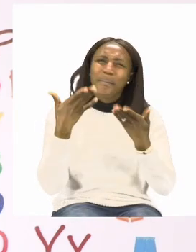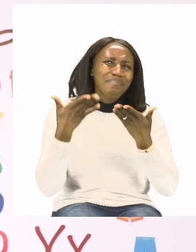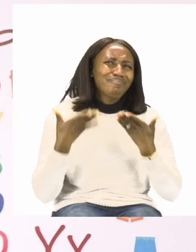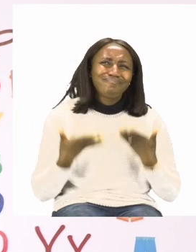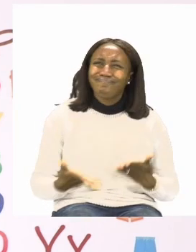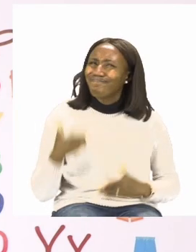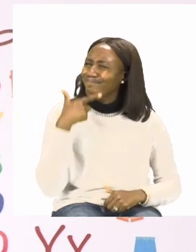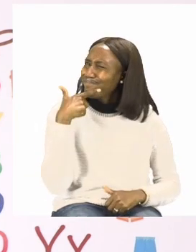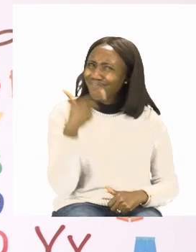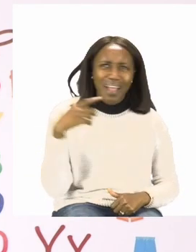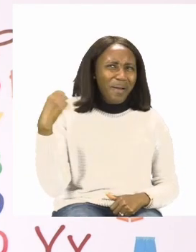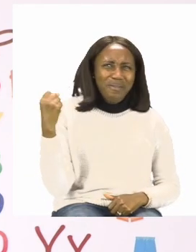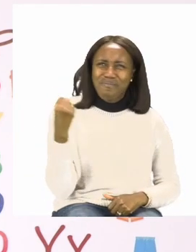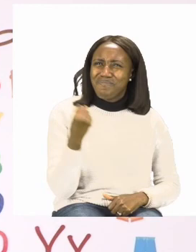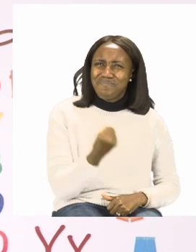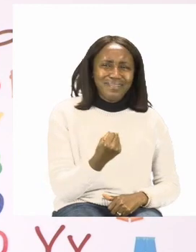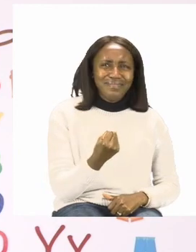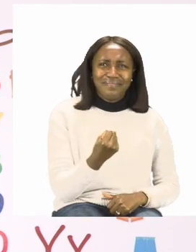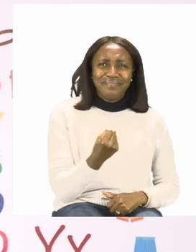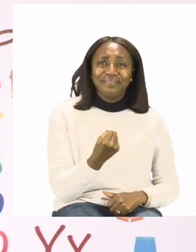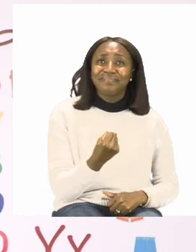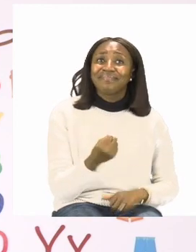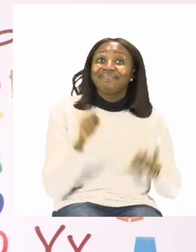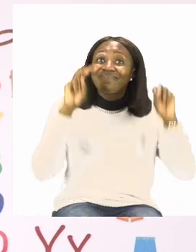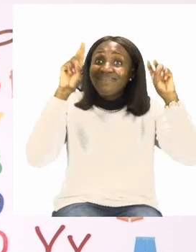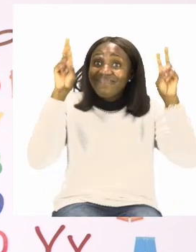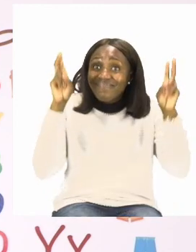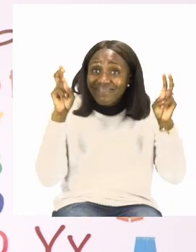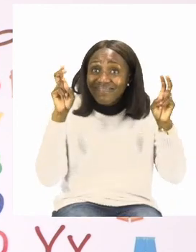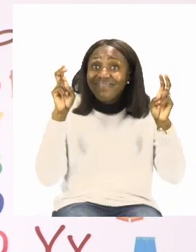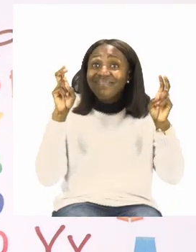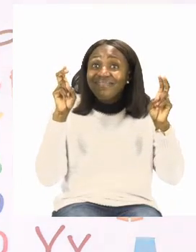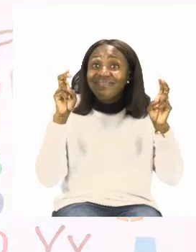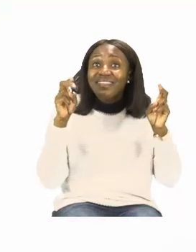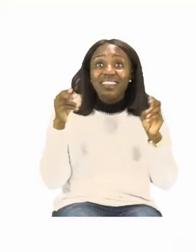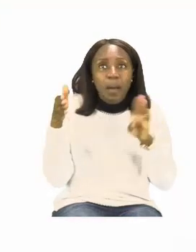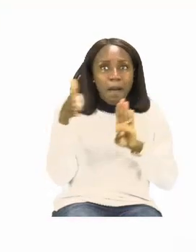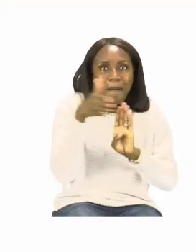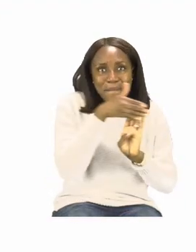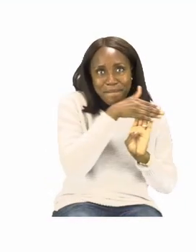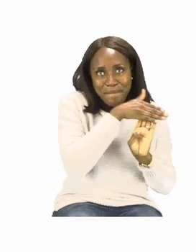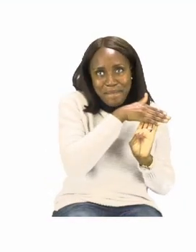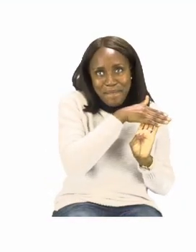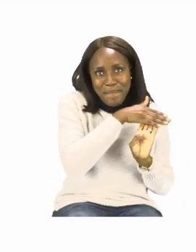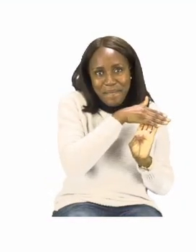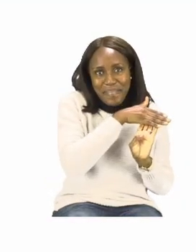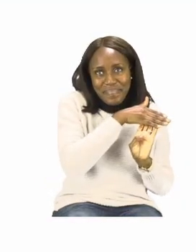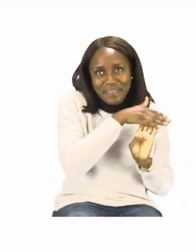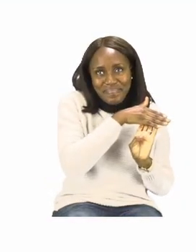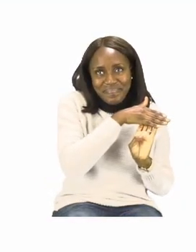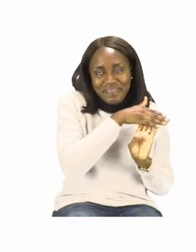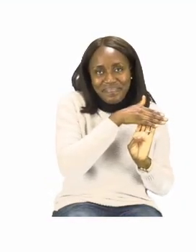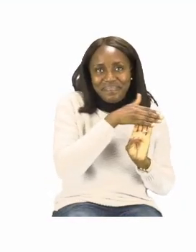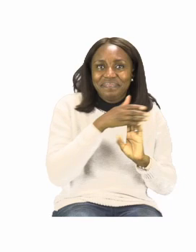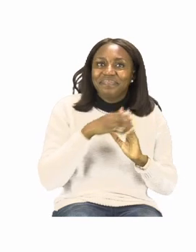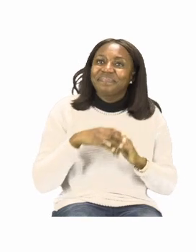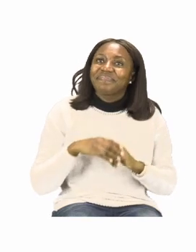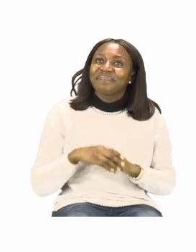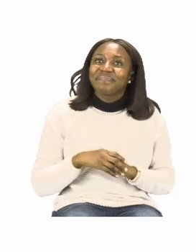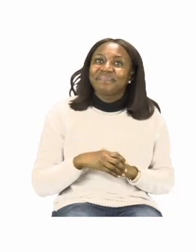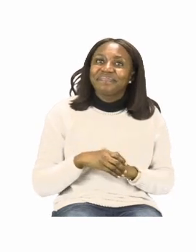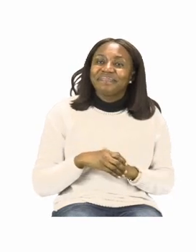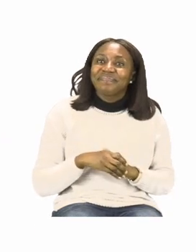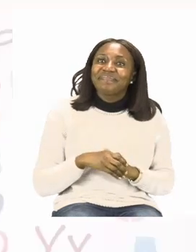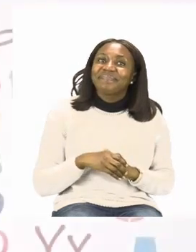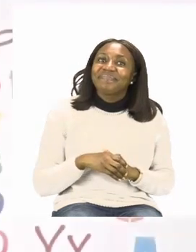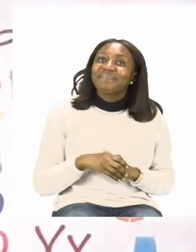for joining me today. Our theme this week is safety measures.